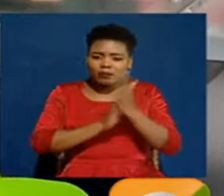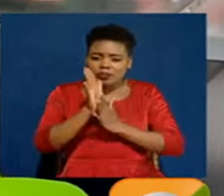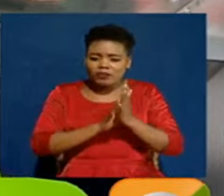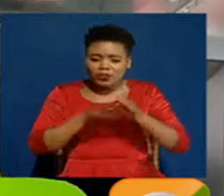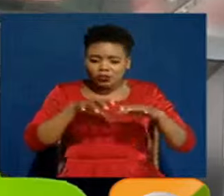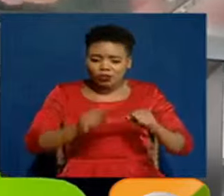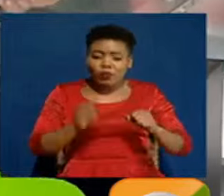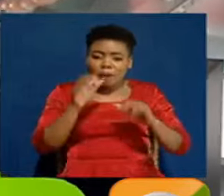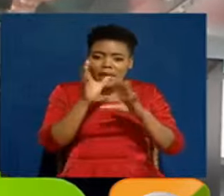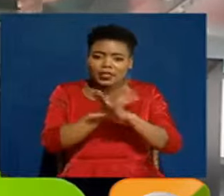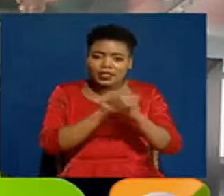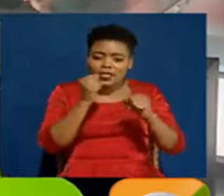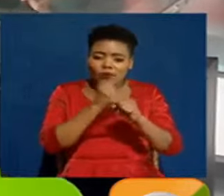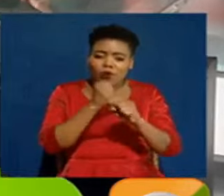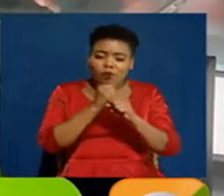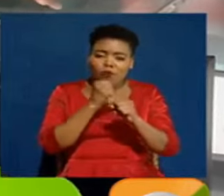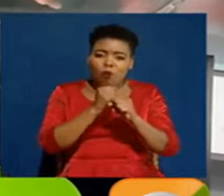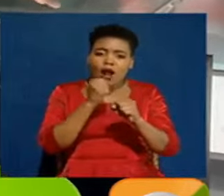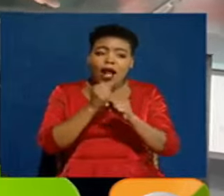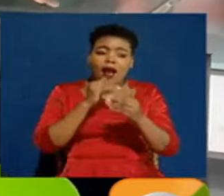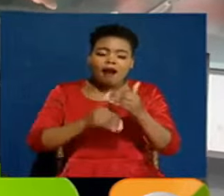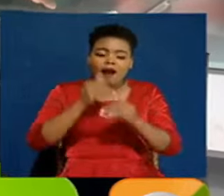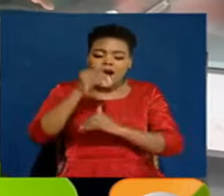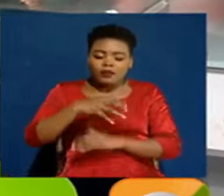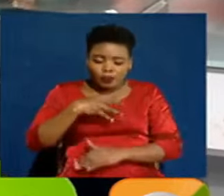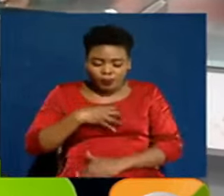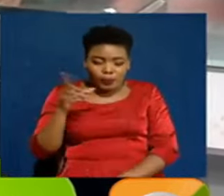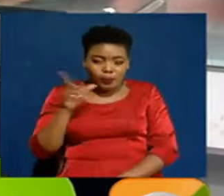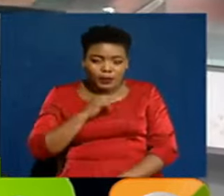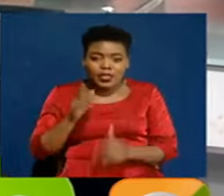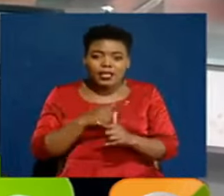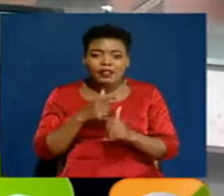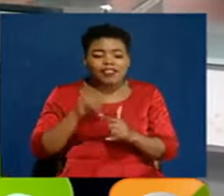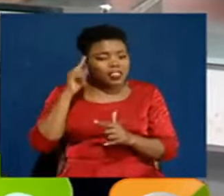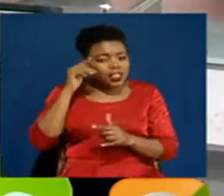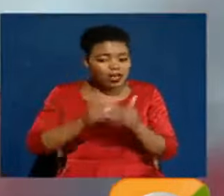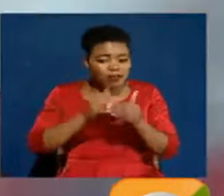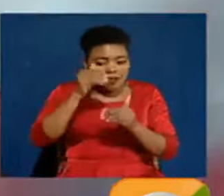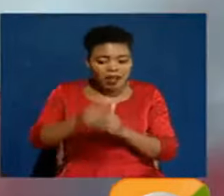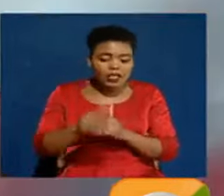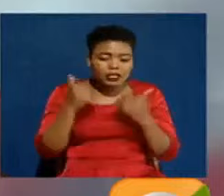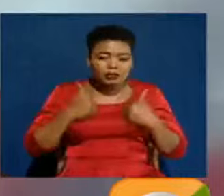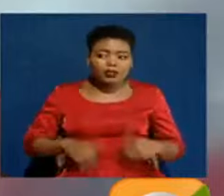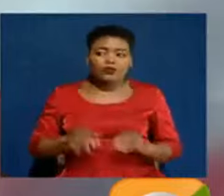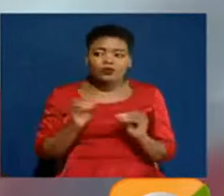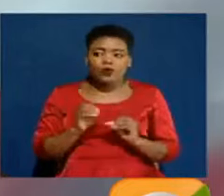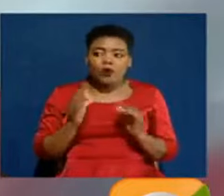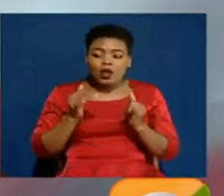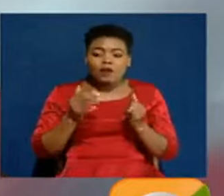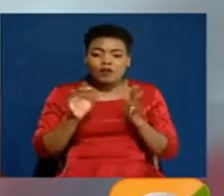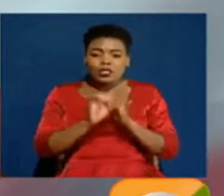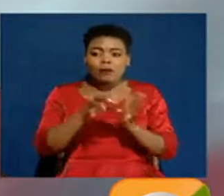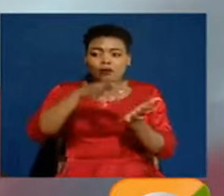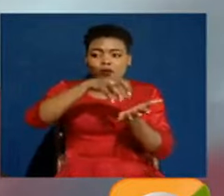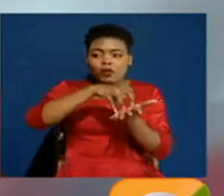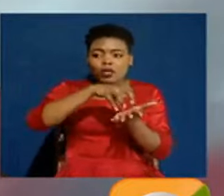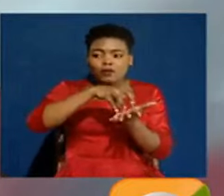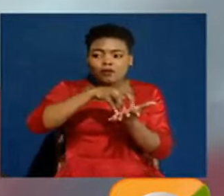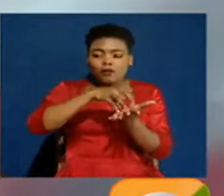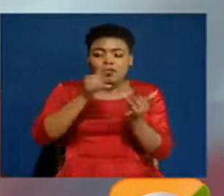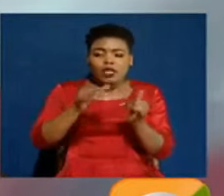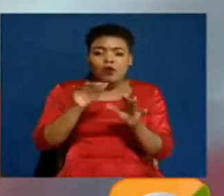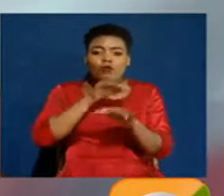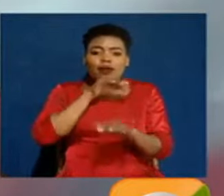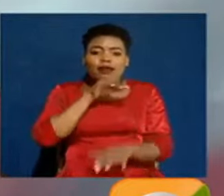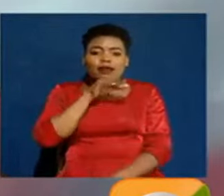prime minister. But if you look at the Kenya situation, for example, if you looked at the paper today, so what does Raila's exit from